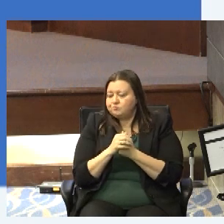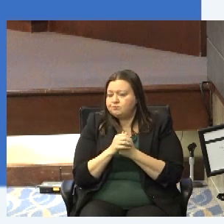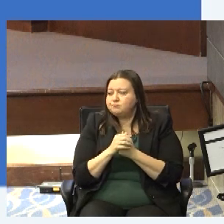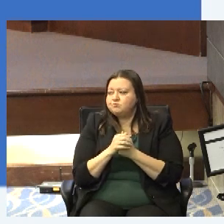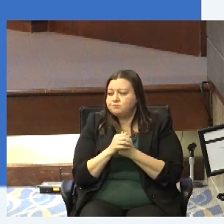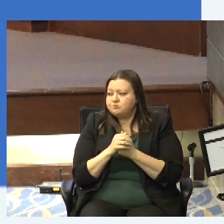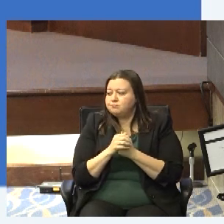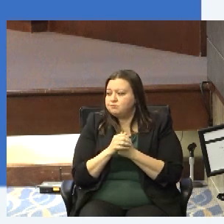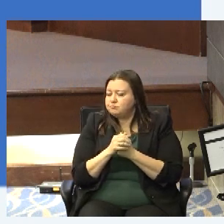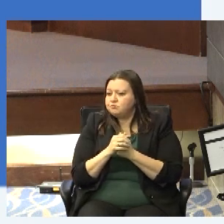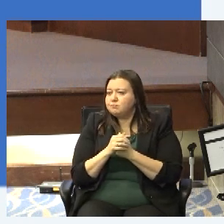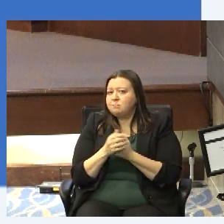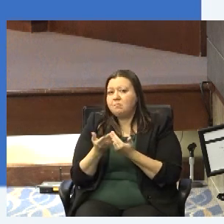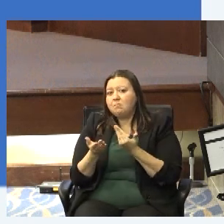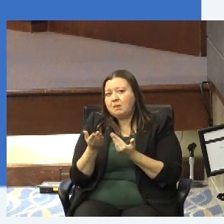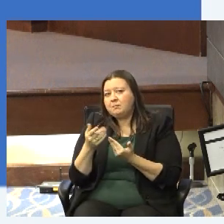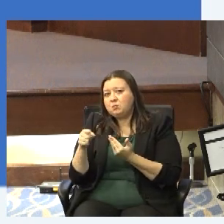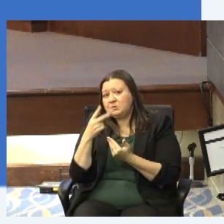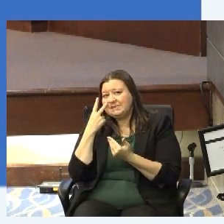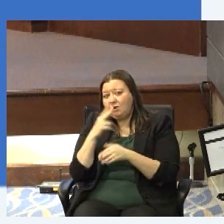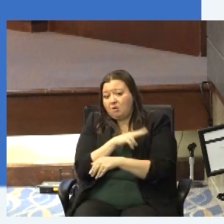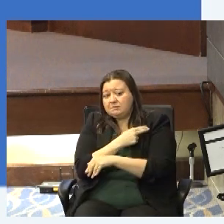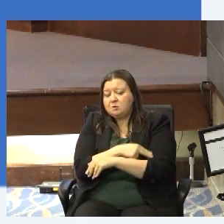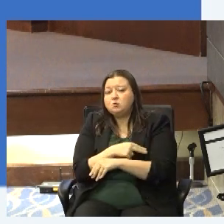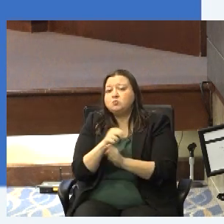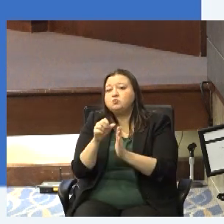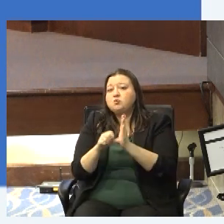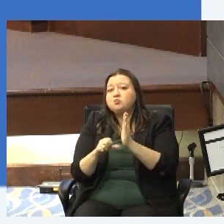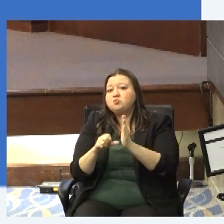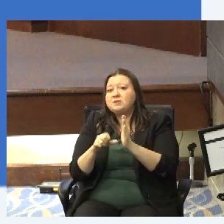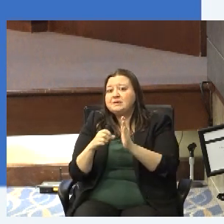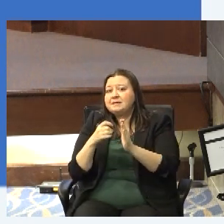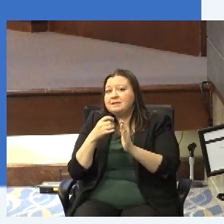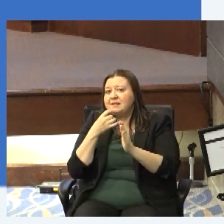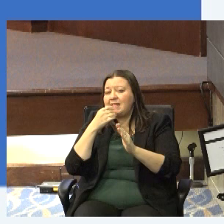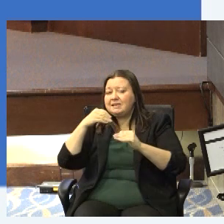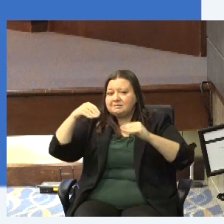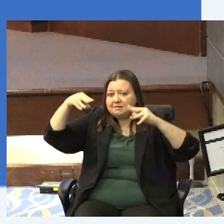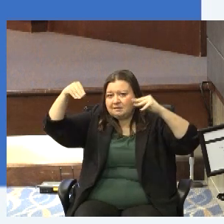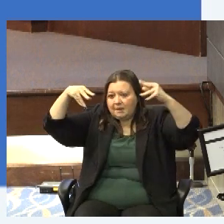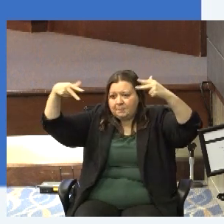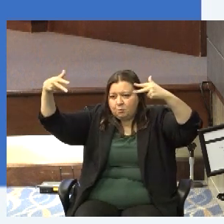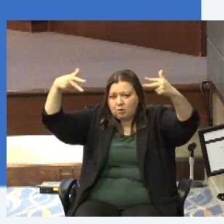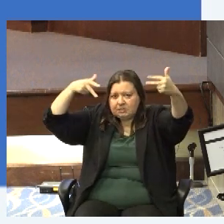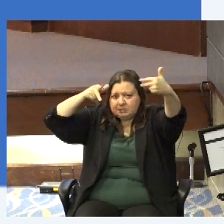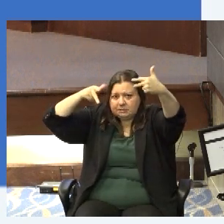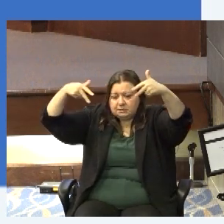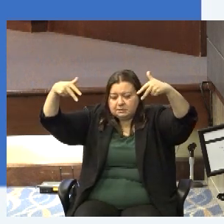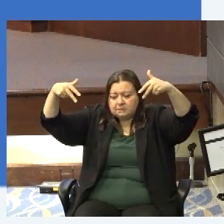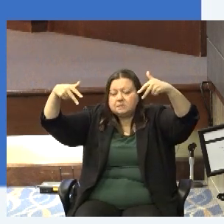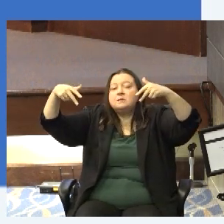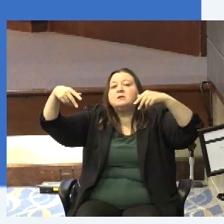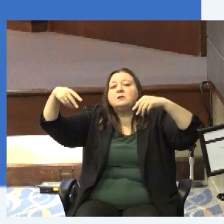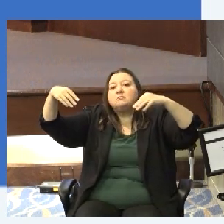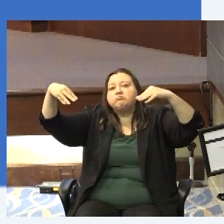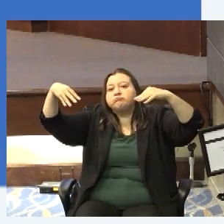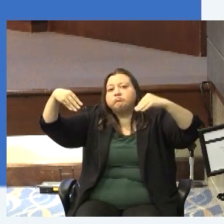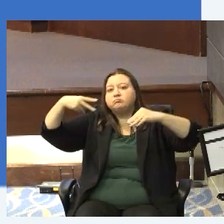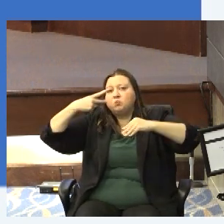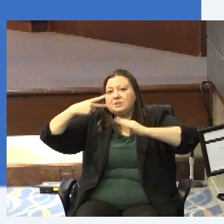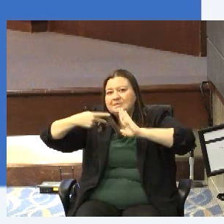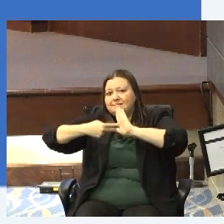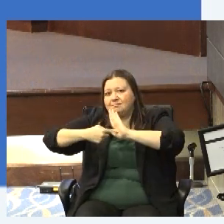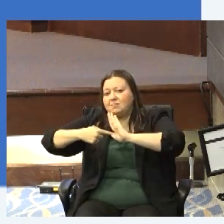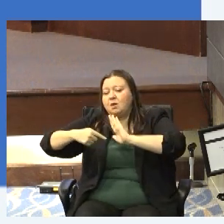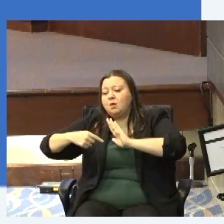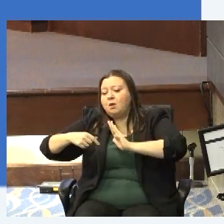Just like you may see in a hospital, the surgery lights will have cameras mounted in them so that